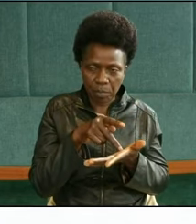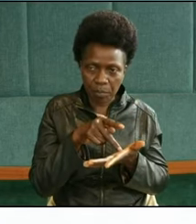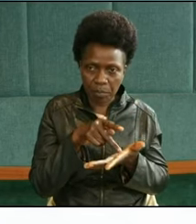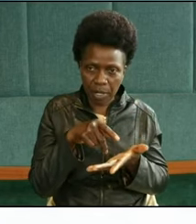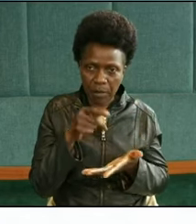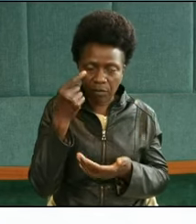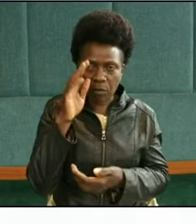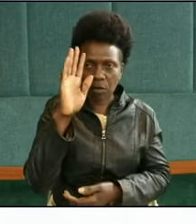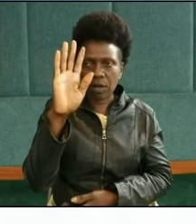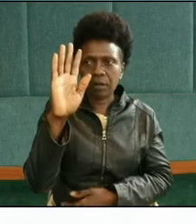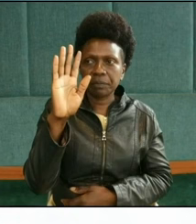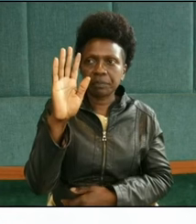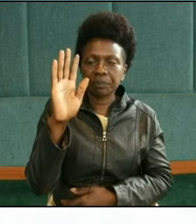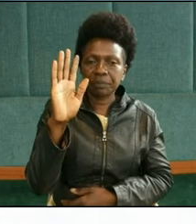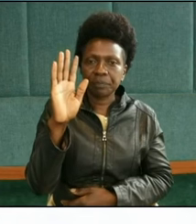for God